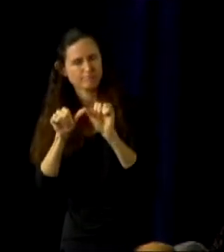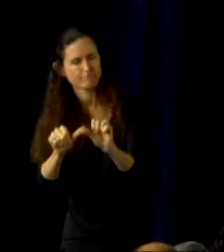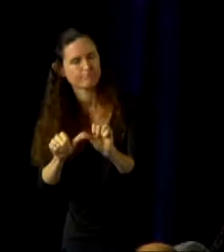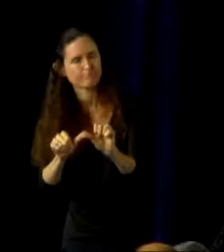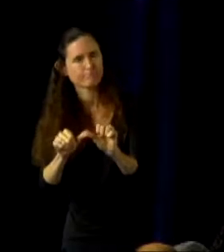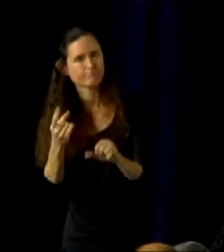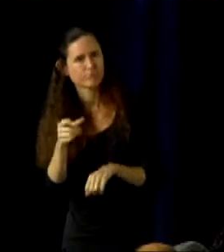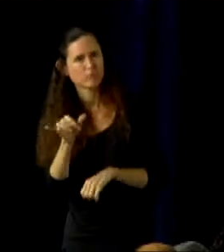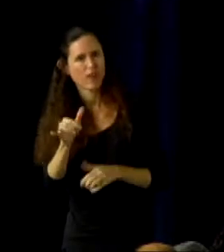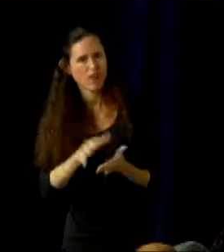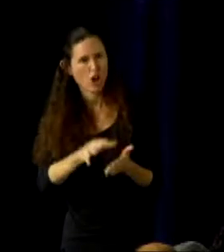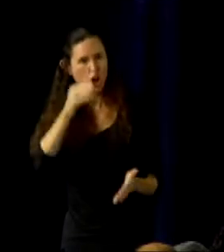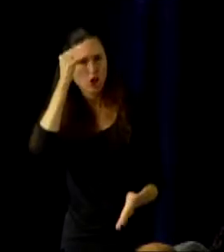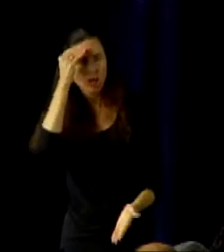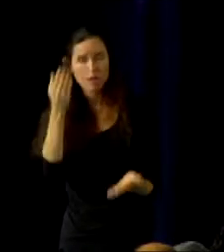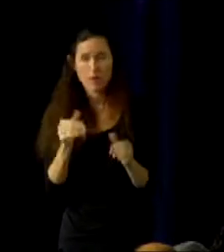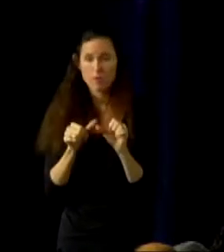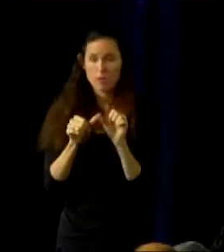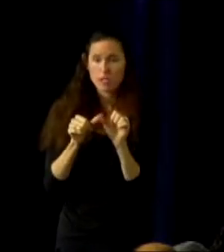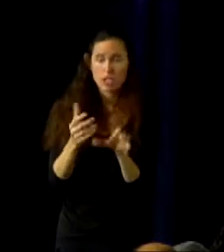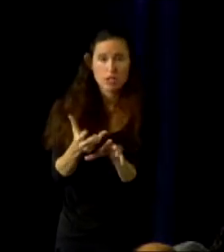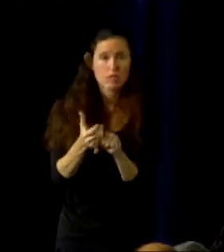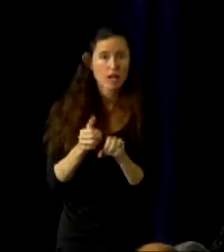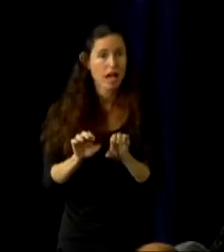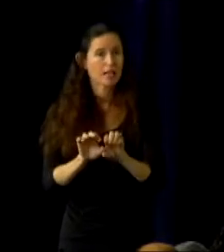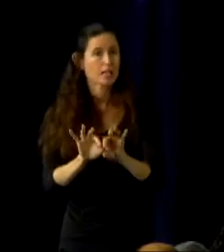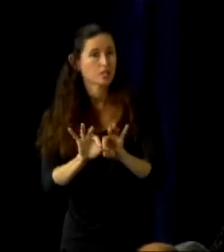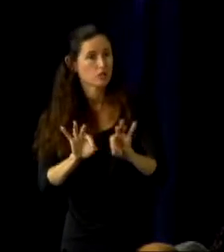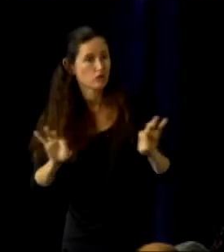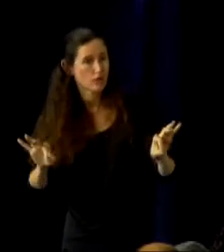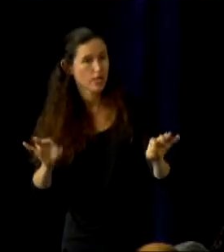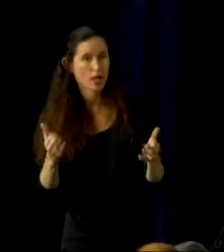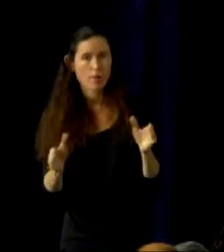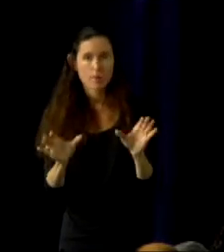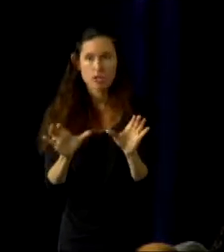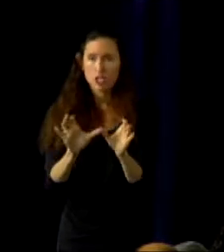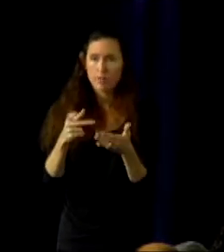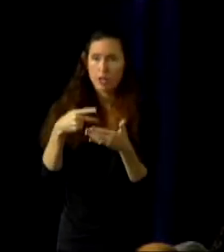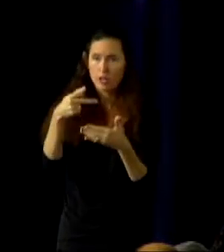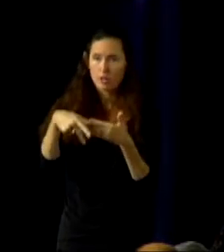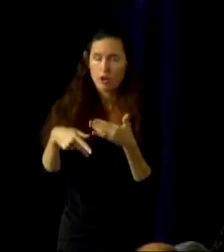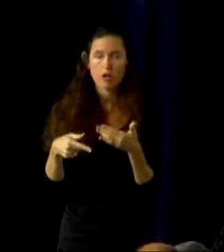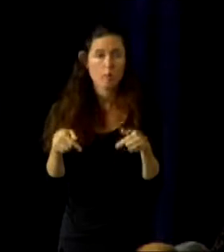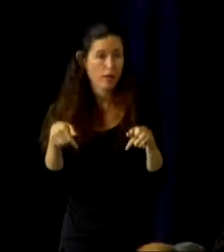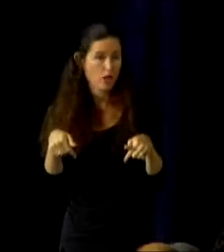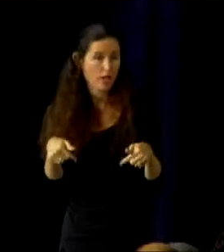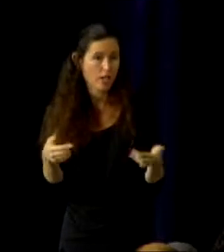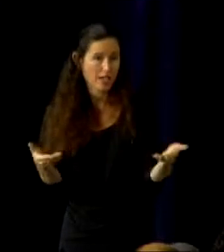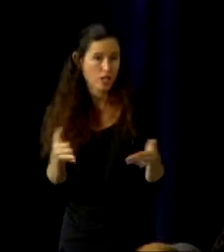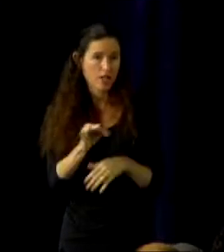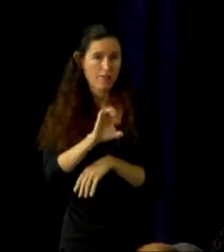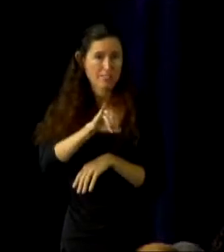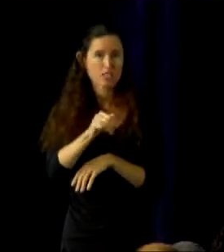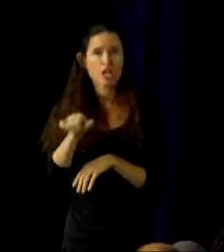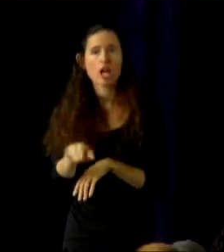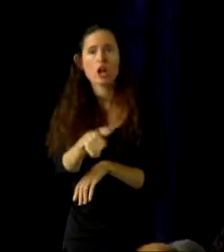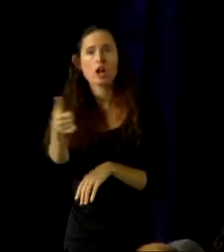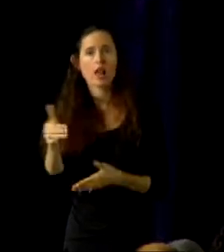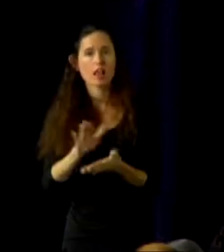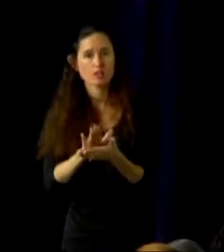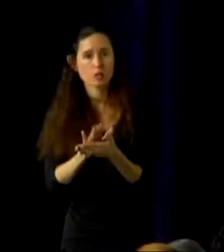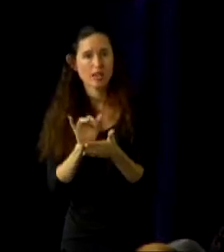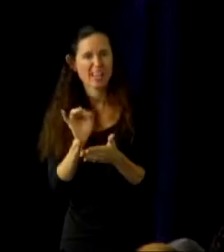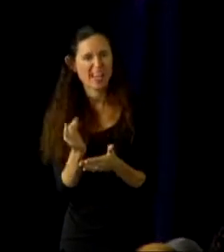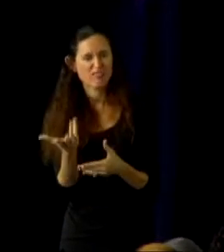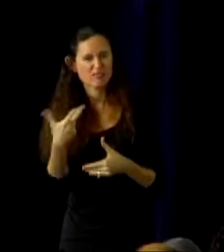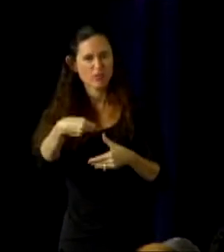last convocation to earn a degree or a certificate program of some sort, whether it's here at FSCJ or somewhere else. If you fit in that